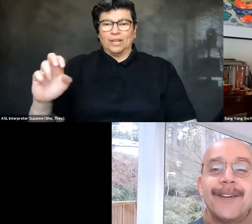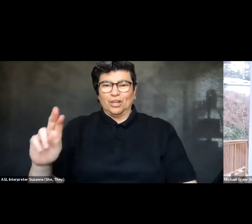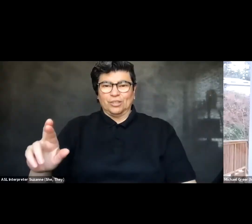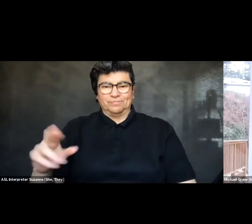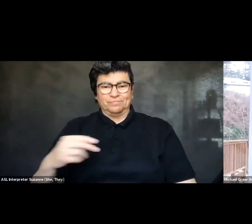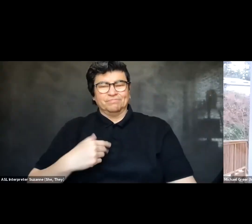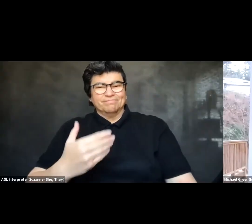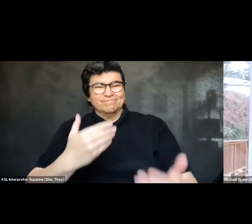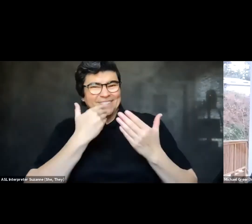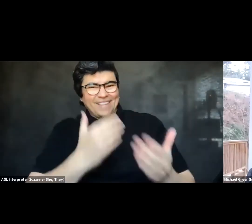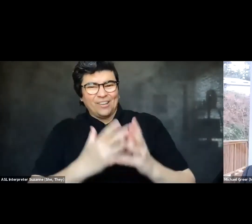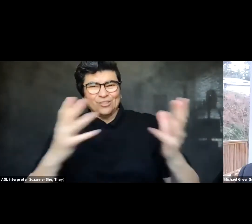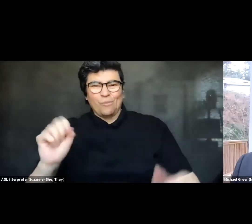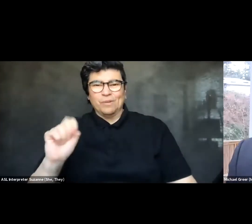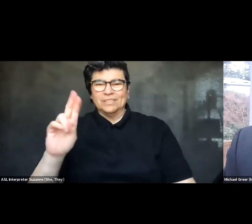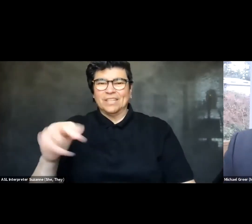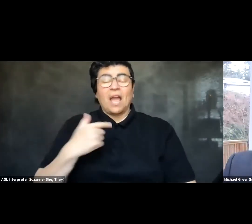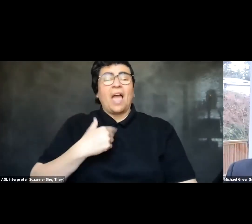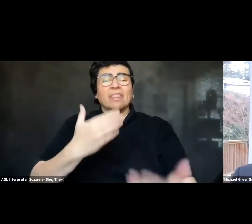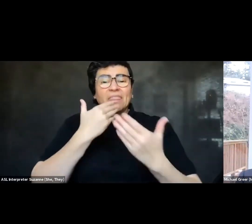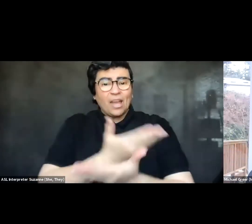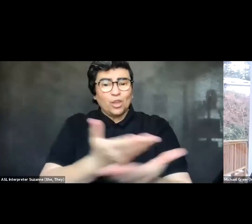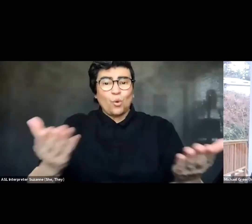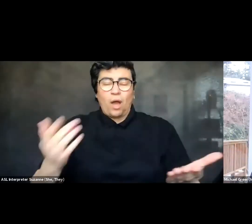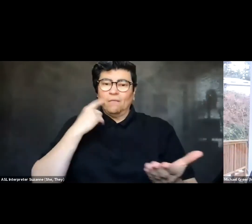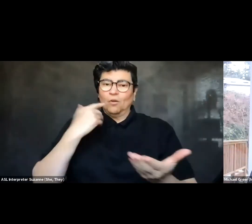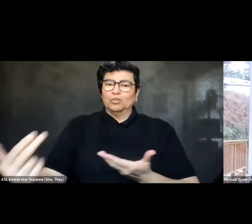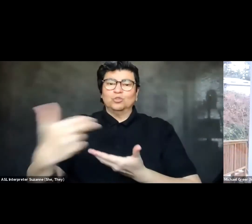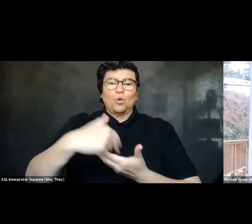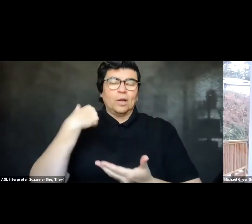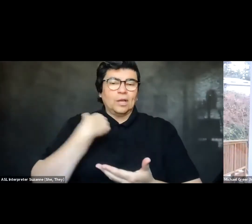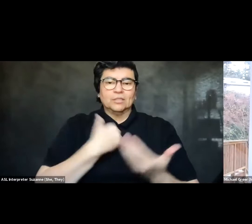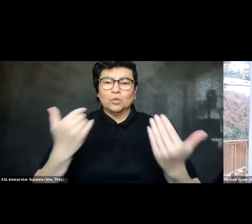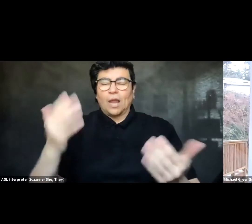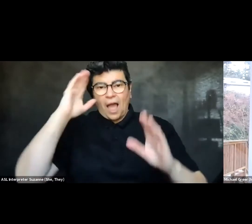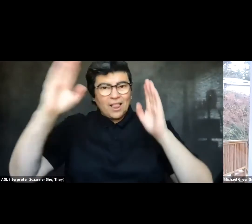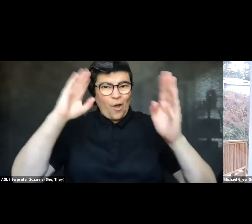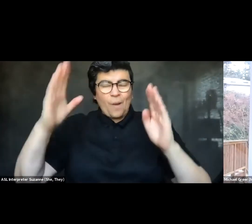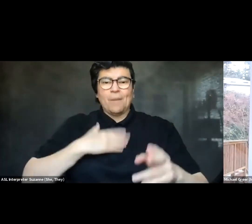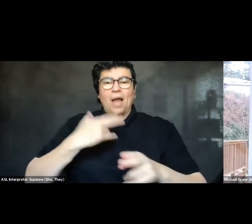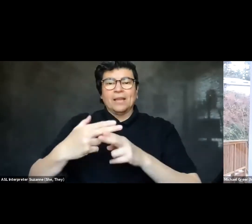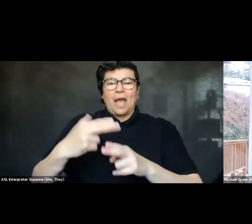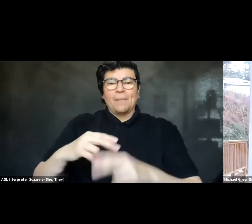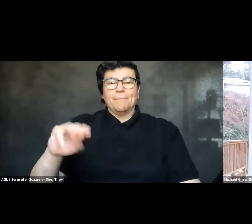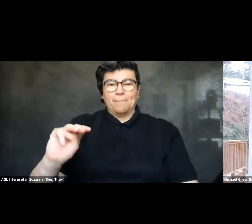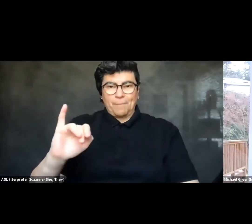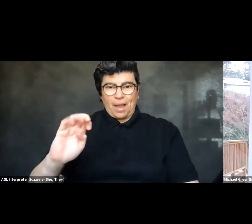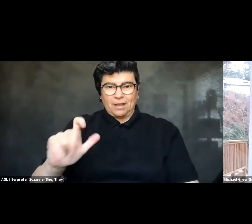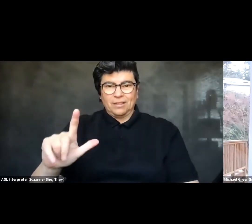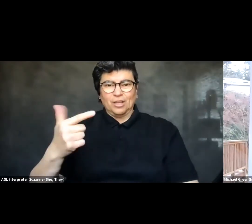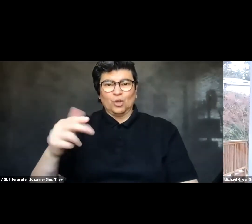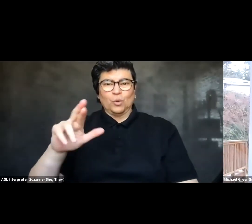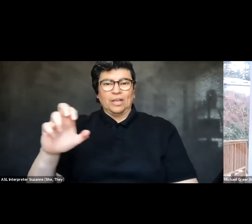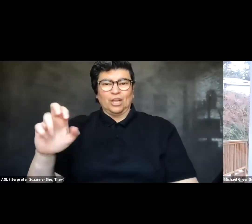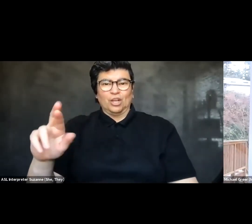Thank you so much, Sung. And thank you all for joining us today. Hello, everyone. My name is Michael Greer,